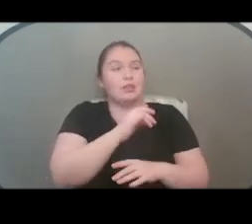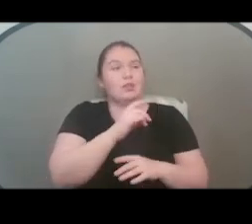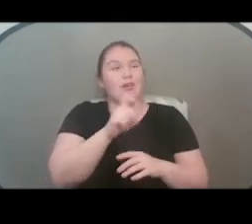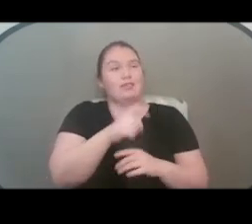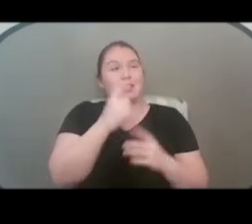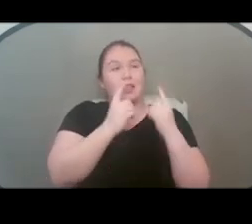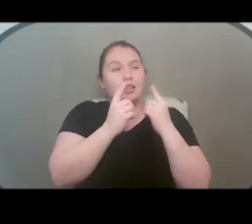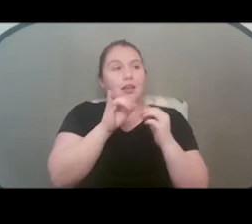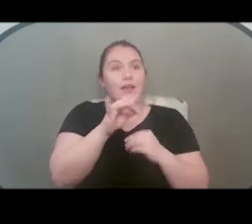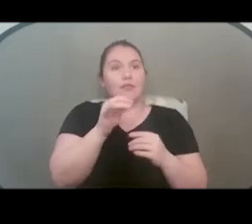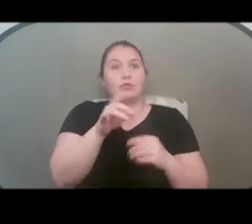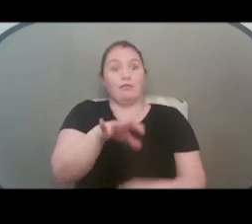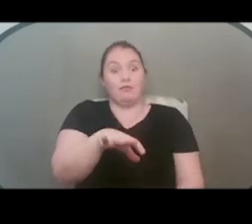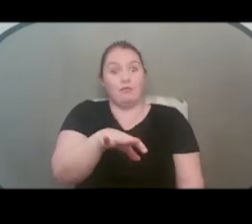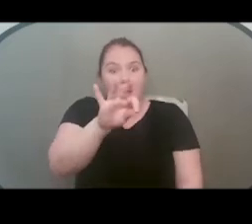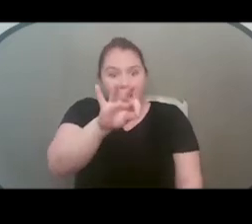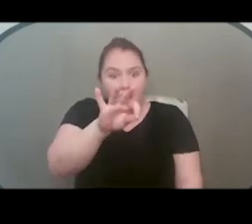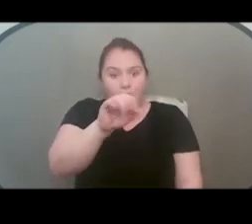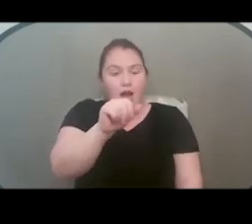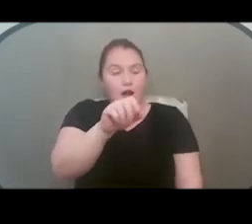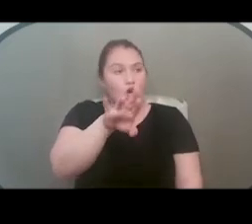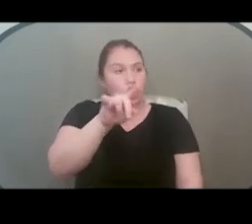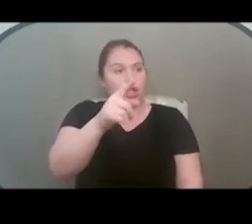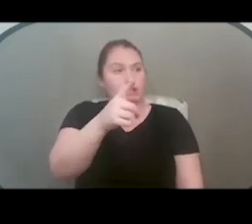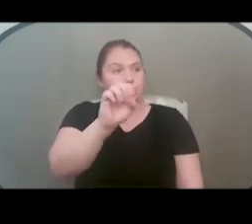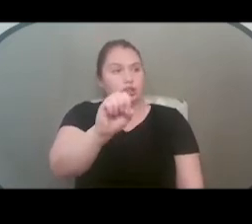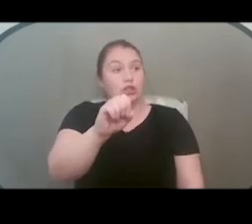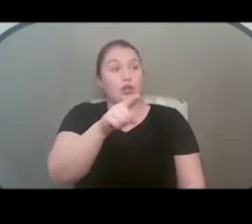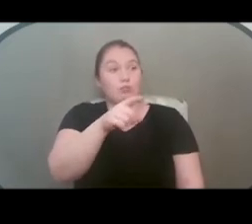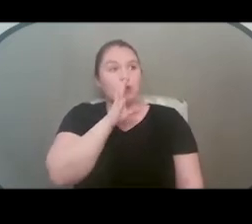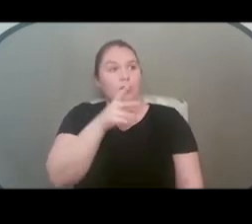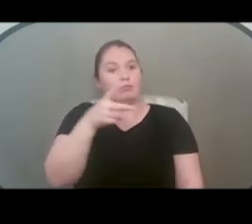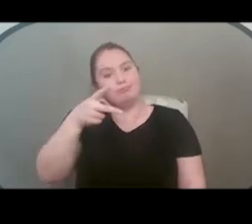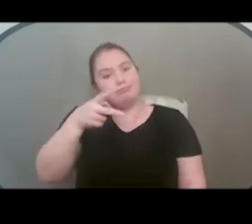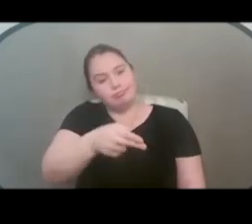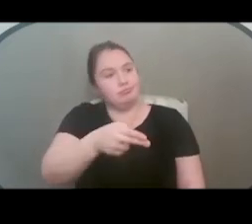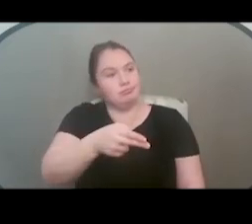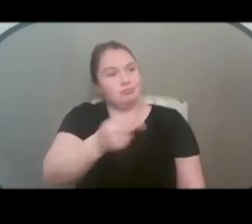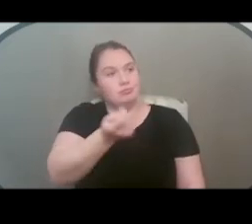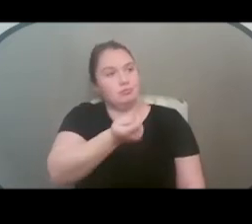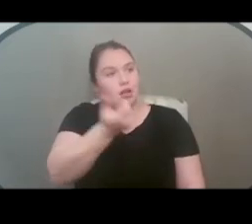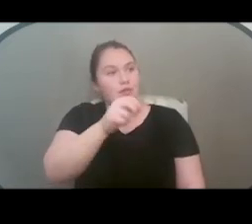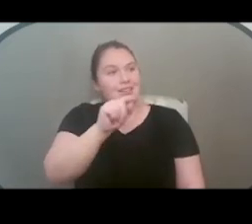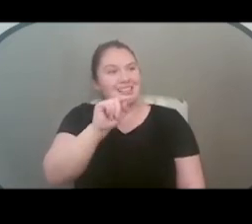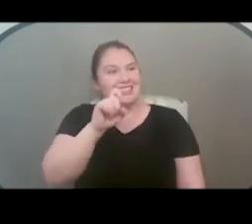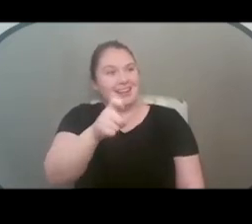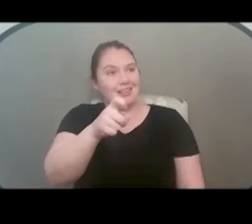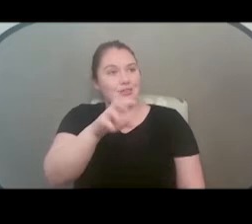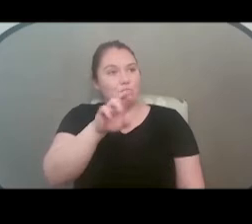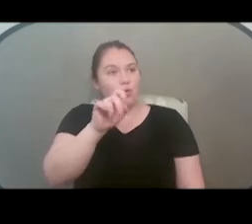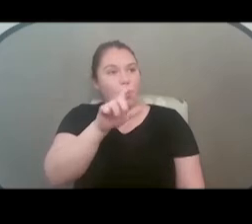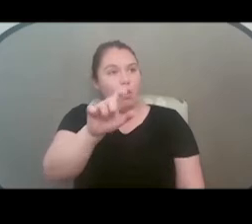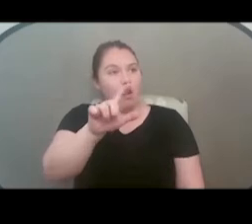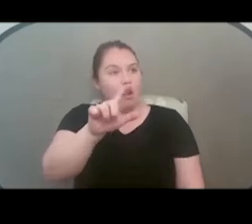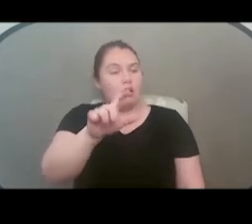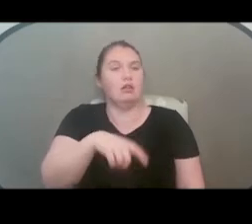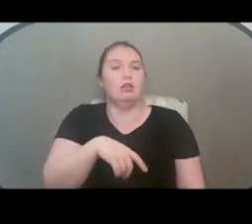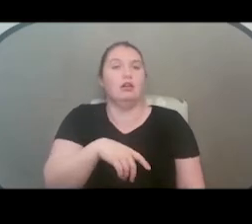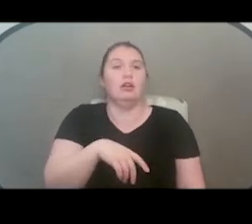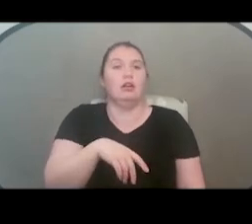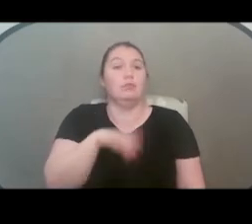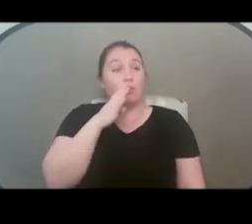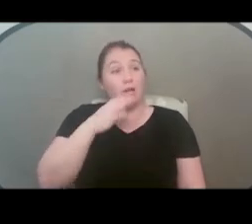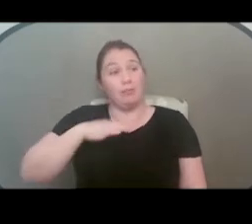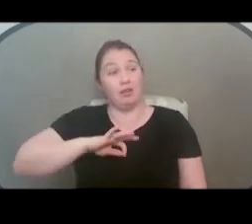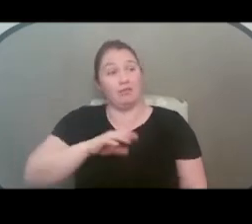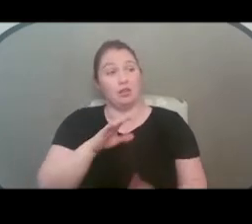find acreage, you're going to most likely be taking that off the tax rolls of, you know, developable property that will benefit